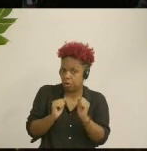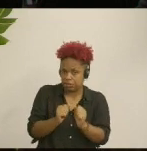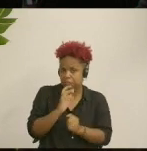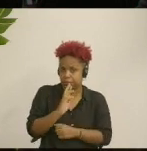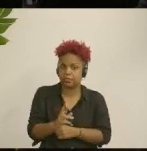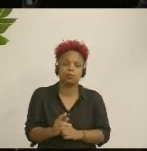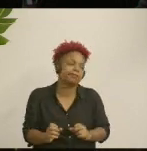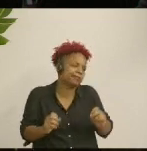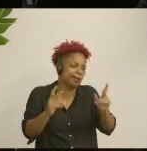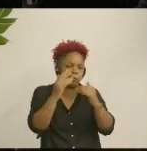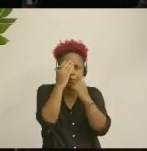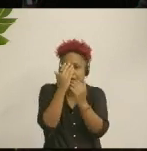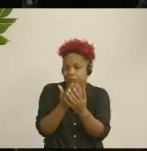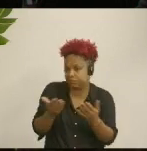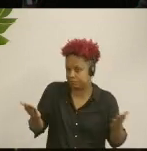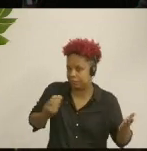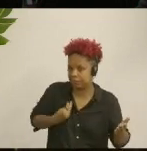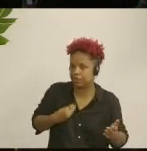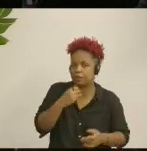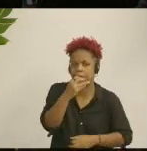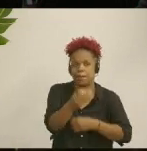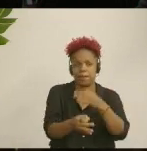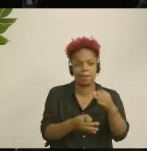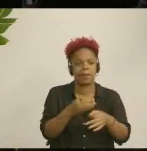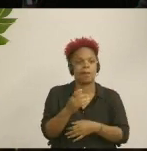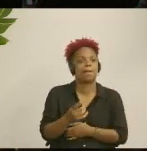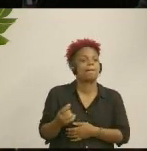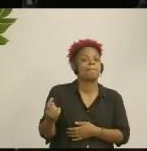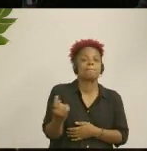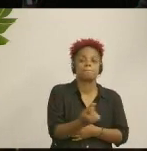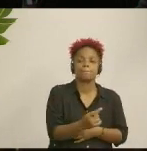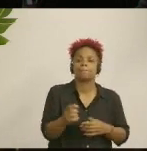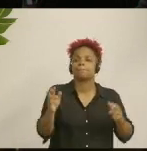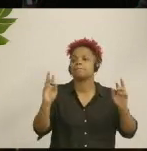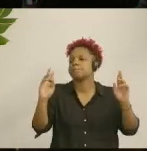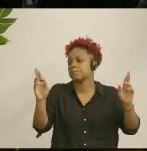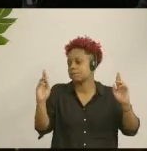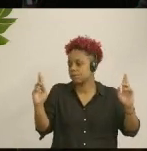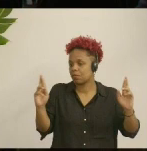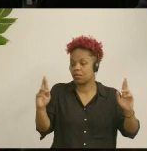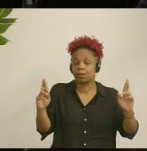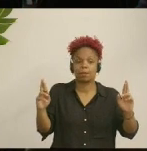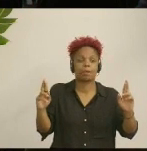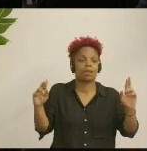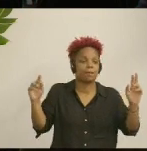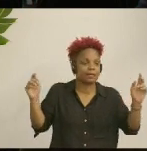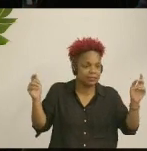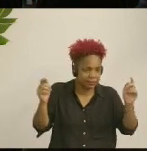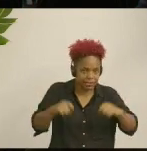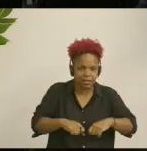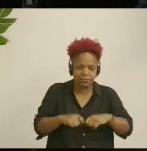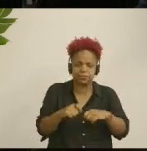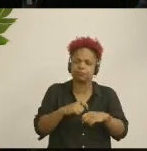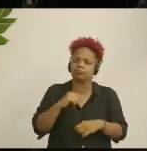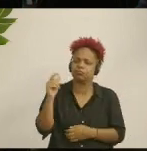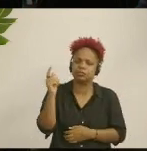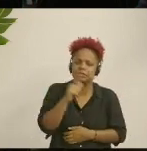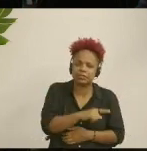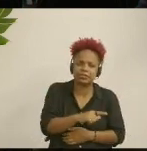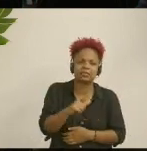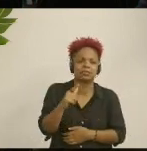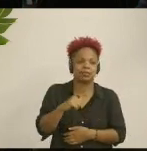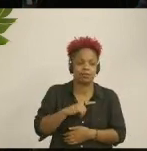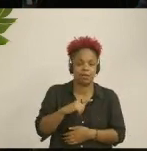are absolutely hoping to move to some of these other organizations that you've mentioned, donor agencies and so on. Our